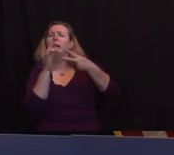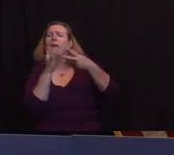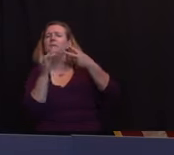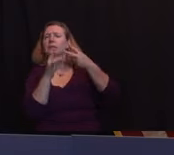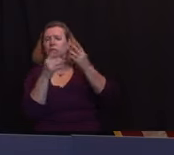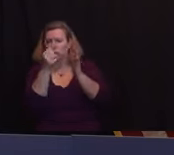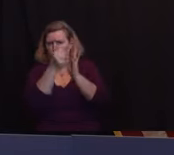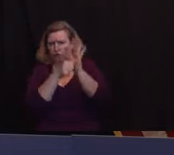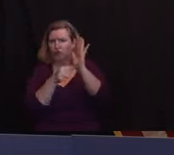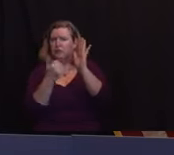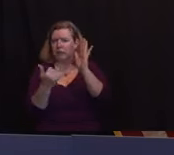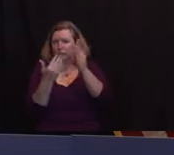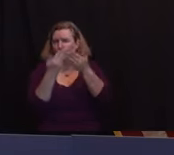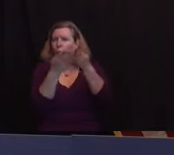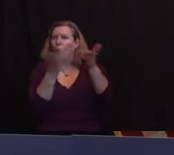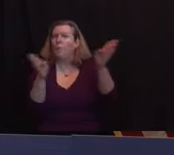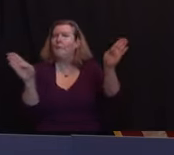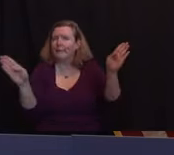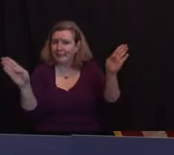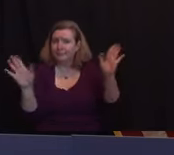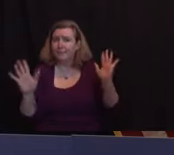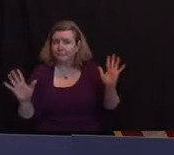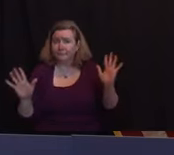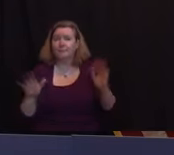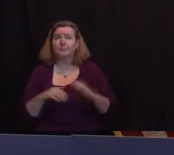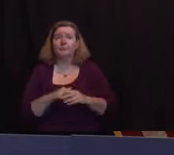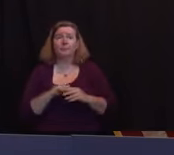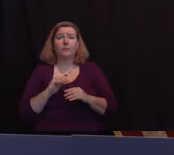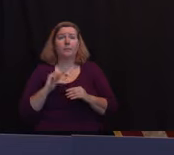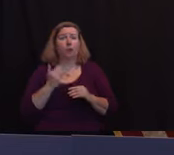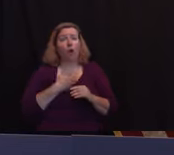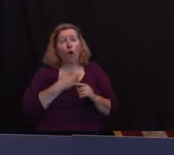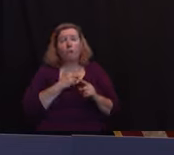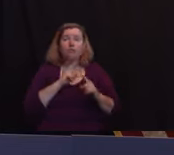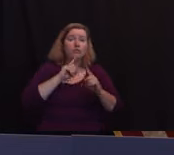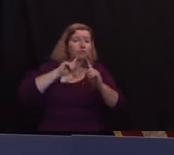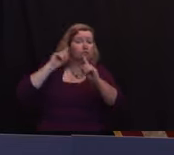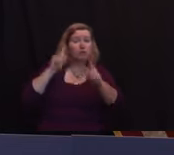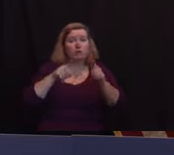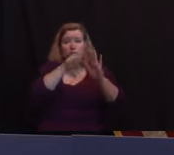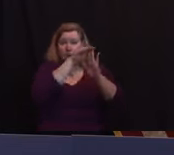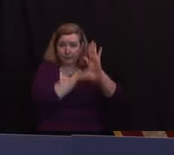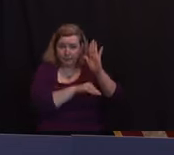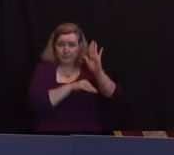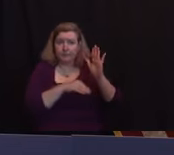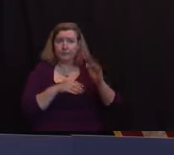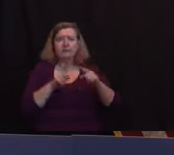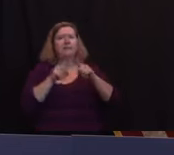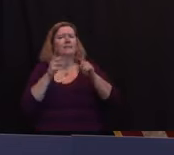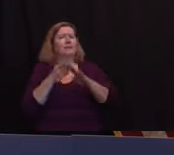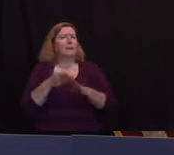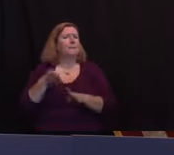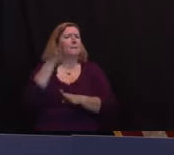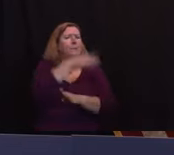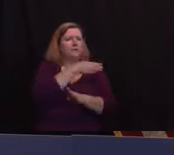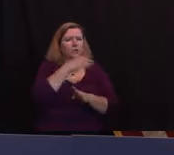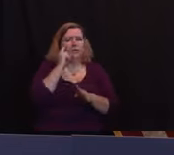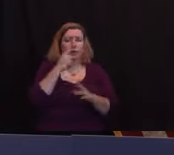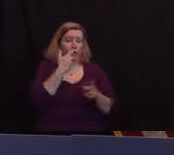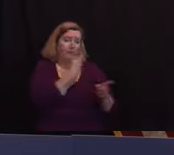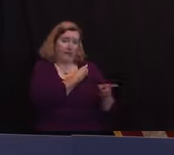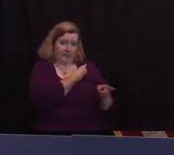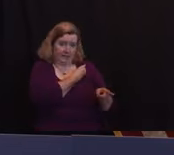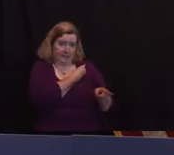directives make a distinction between those who have been vaccinated versus those who are unvaccinated. For